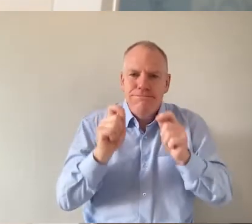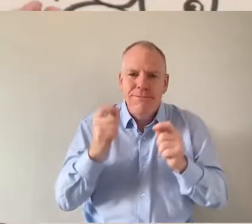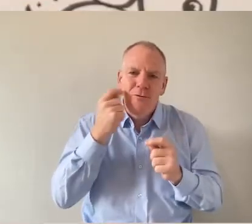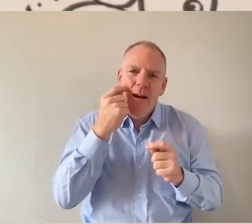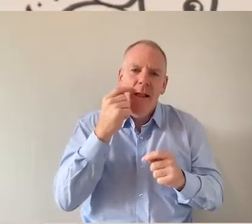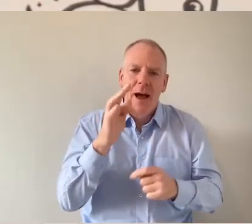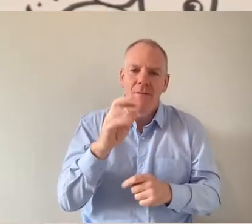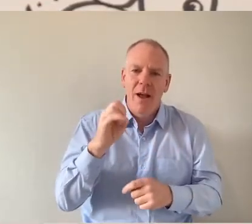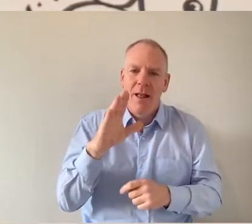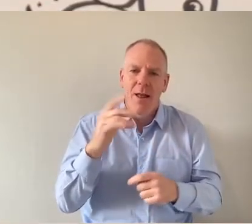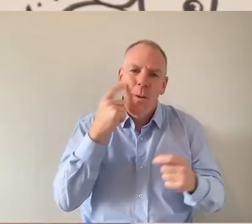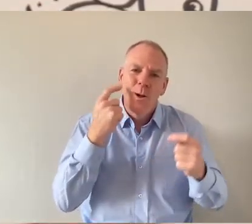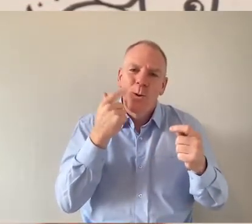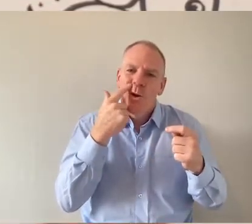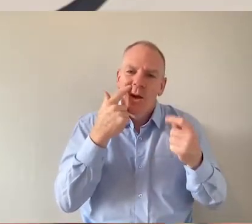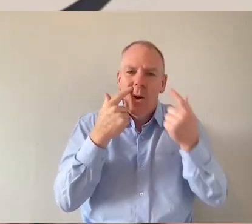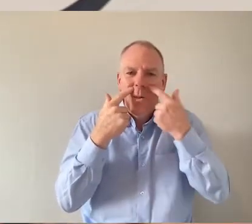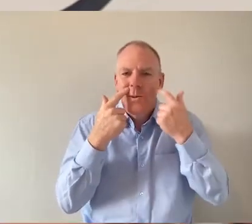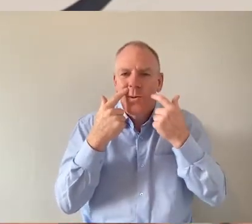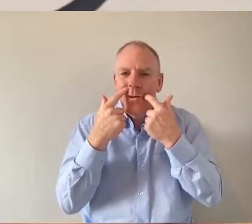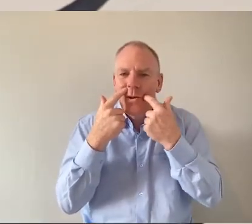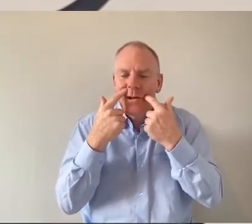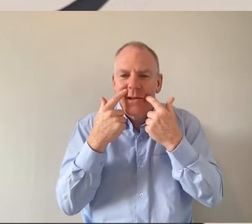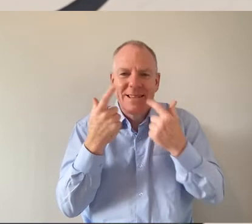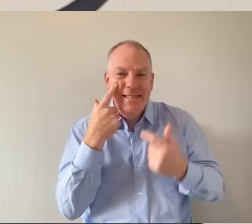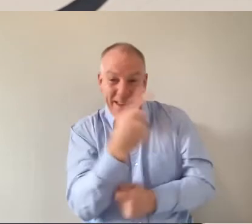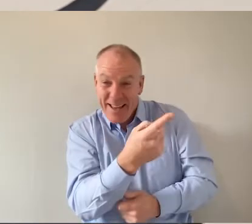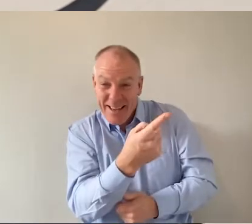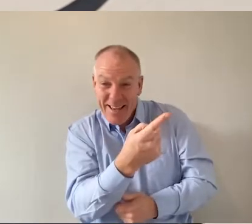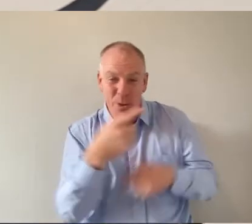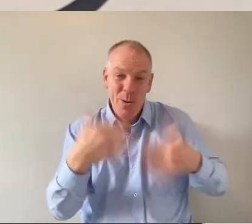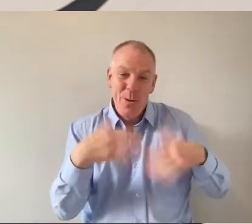1, 2, 3 freckles there. 1, 2, 3 freckles there.